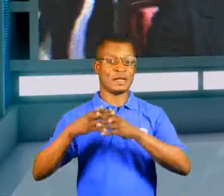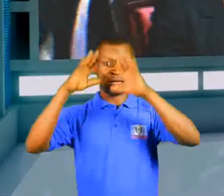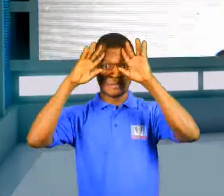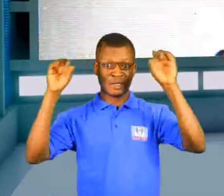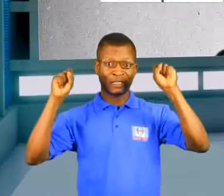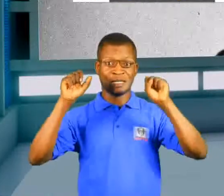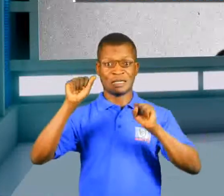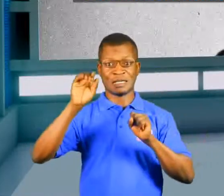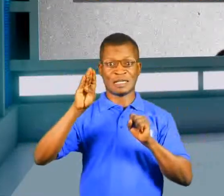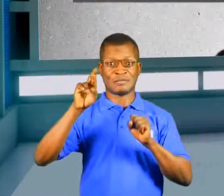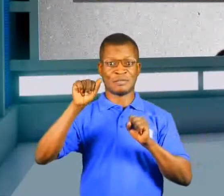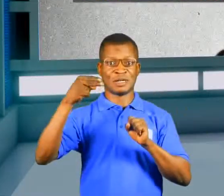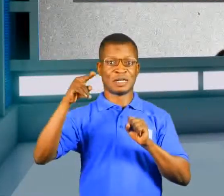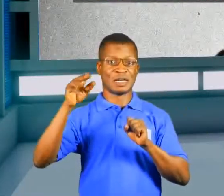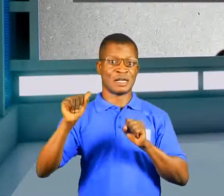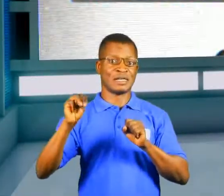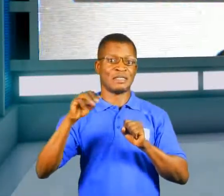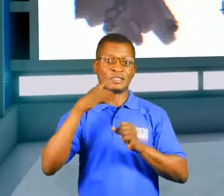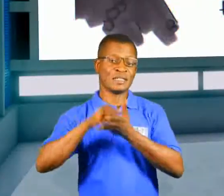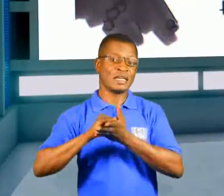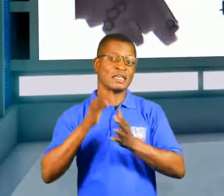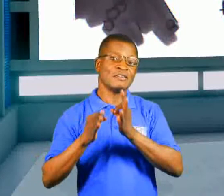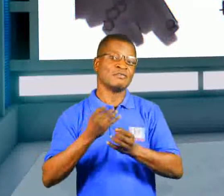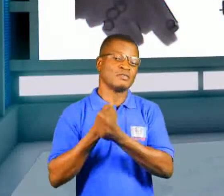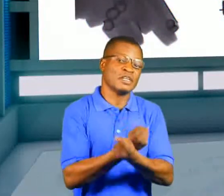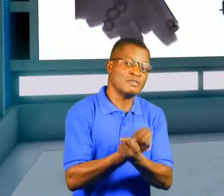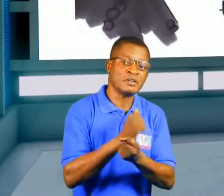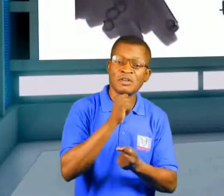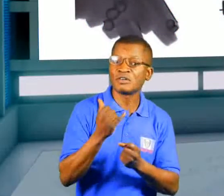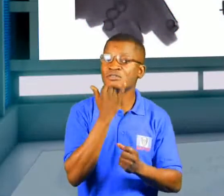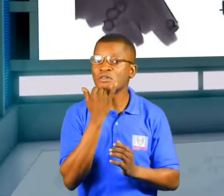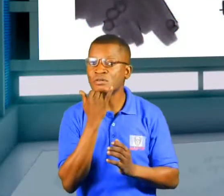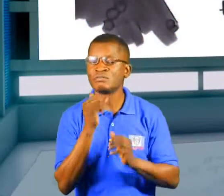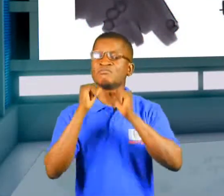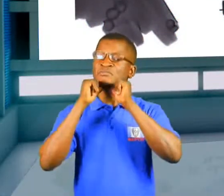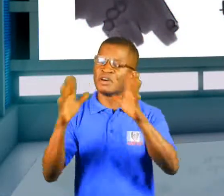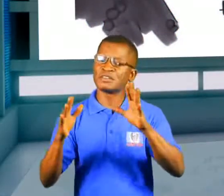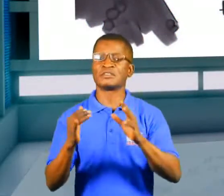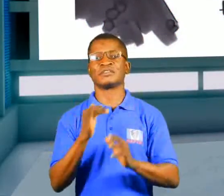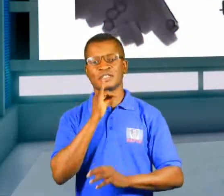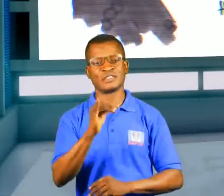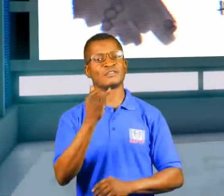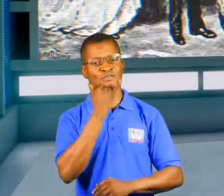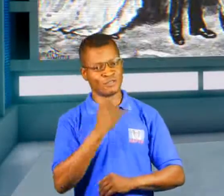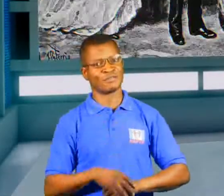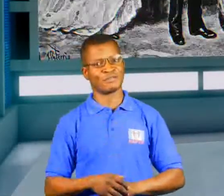U.S. President Abraham Lincoln once said, "If slavery is not wrong, nothing is